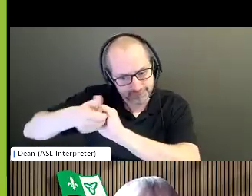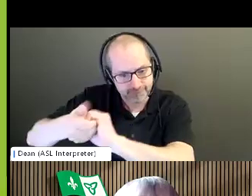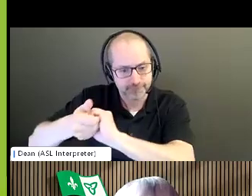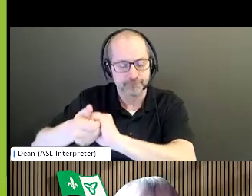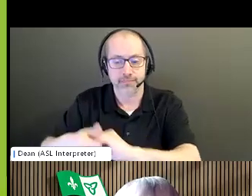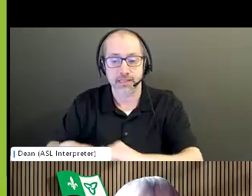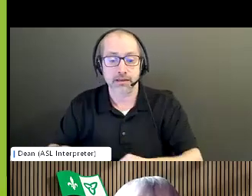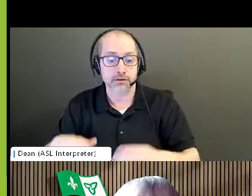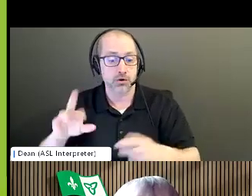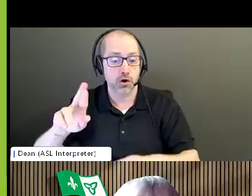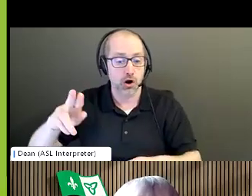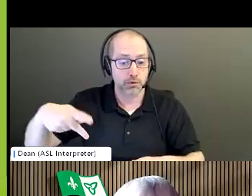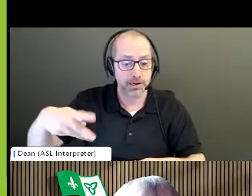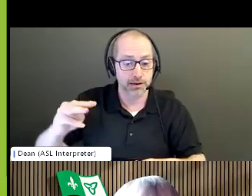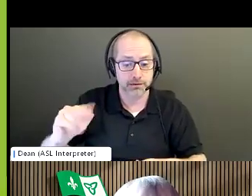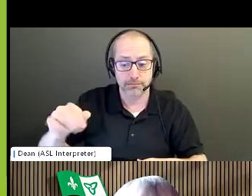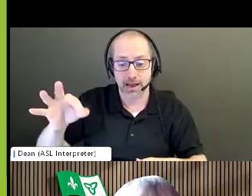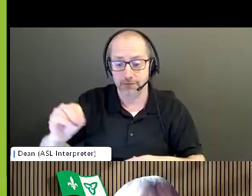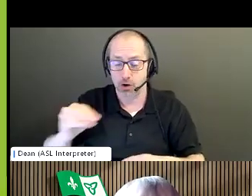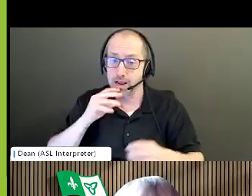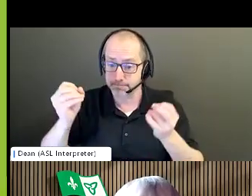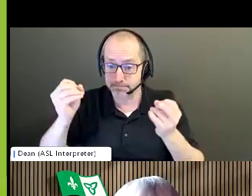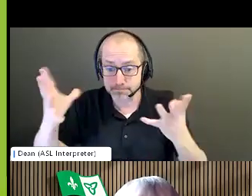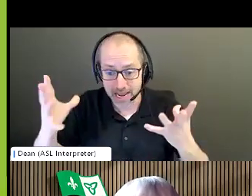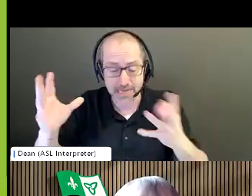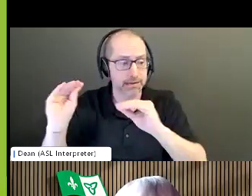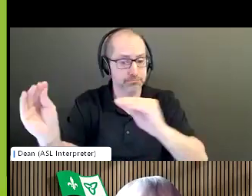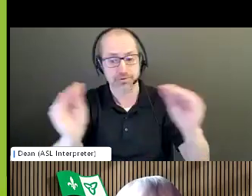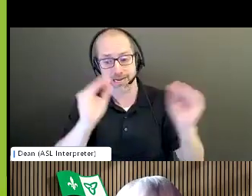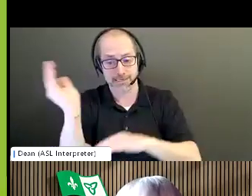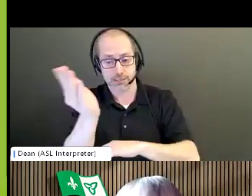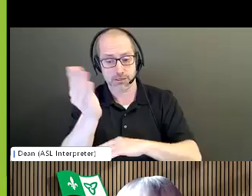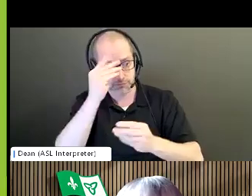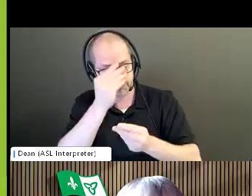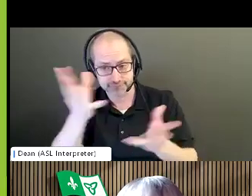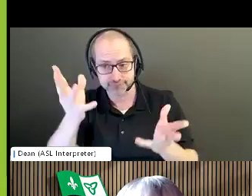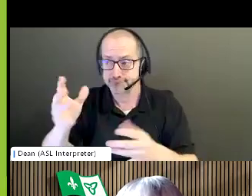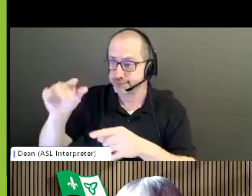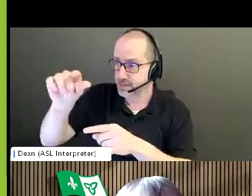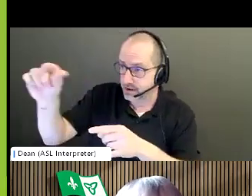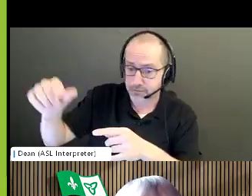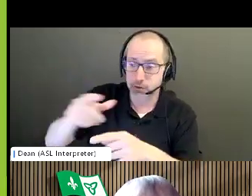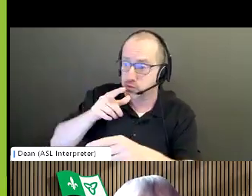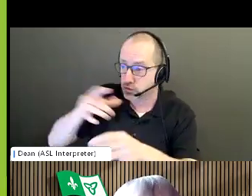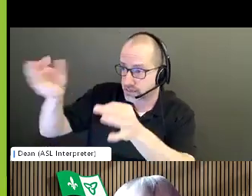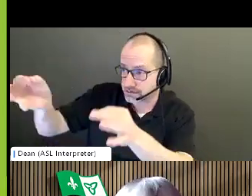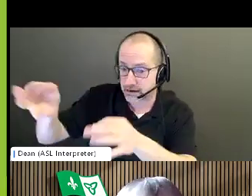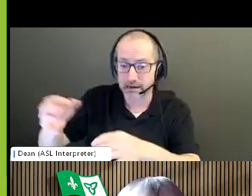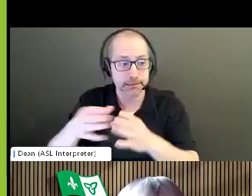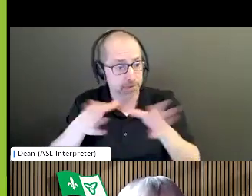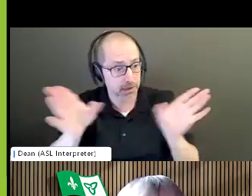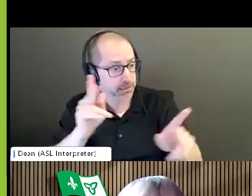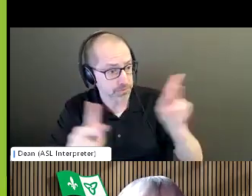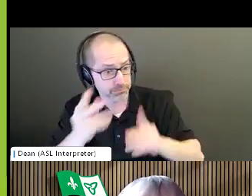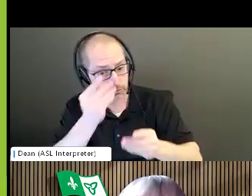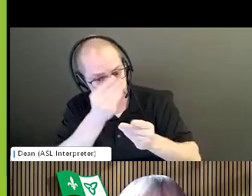many presentations to inform and sensitize the public, service providers, and decision makers. And we will be continuing to